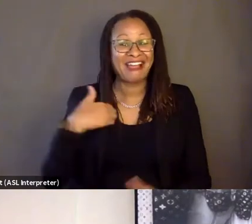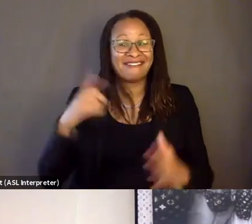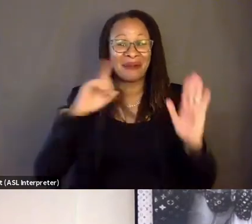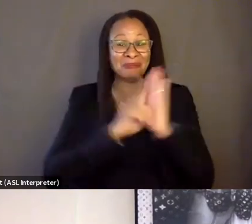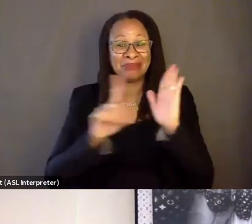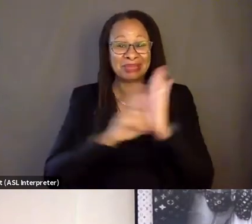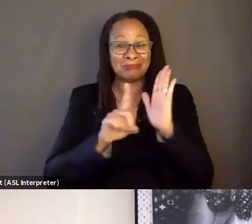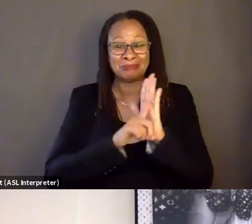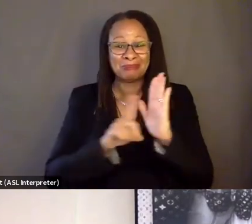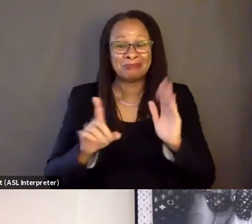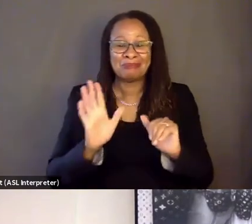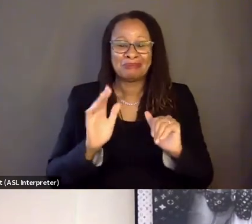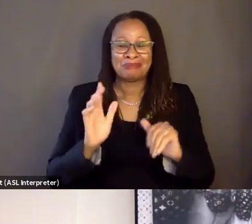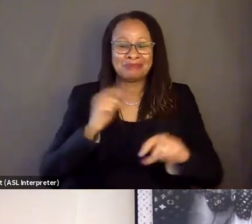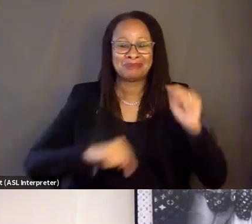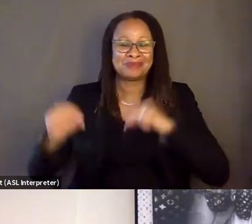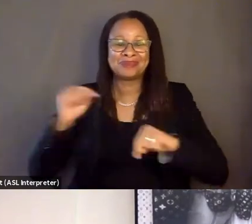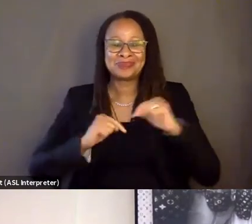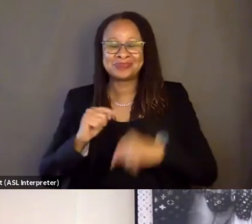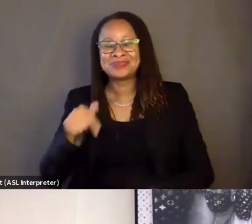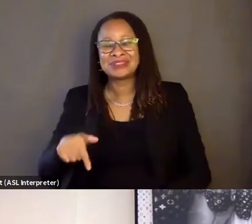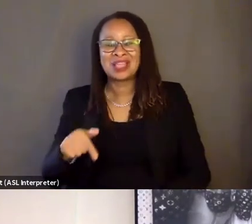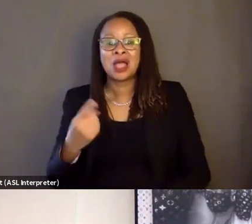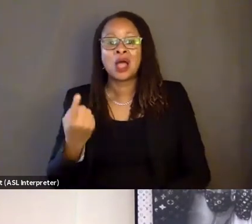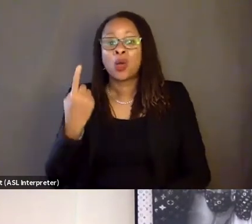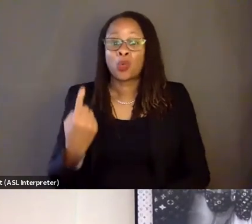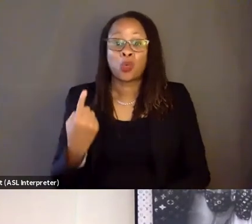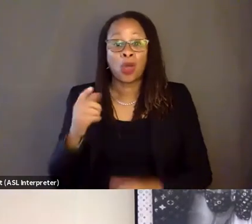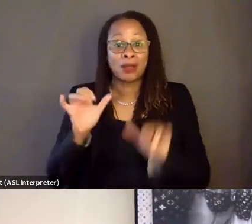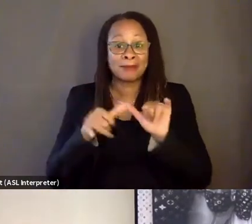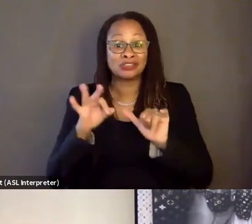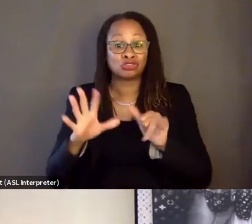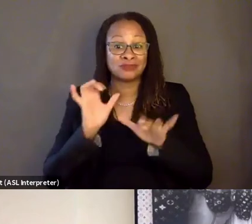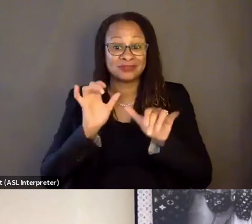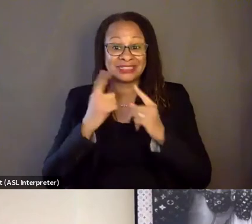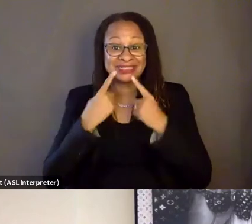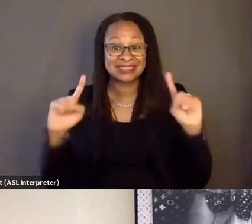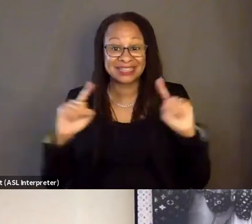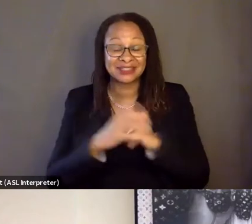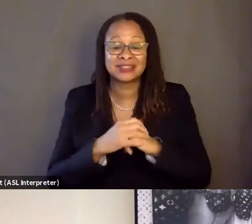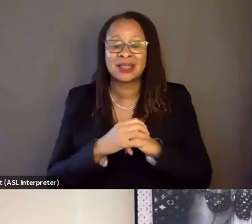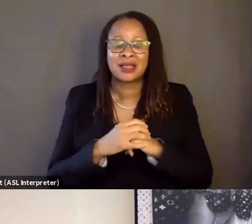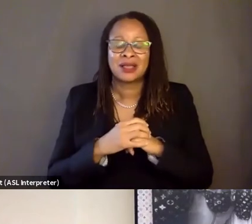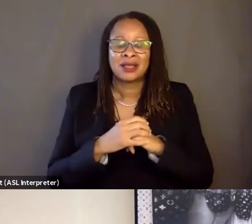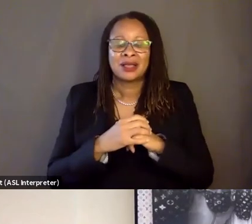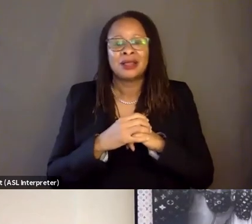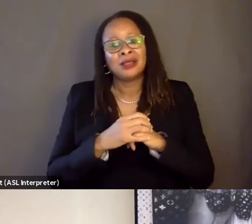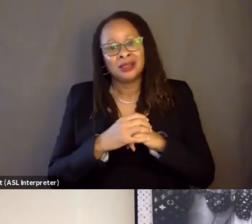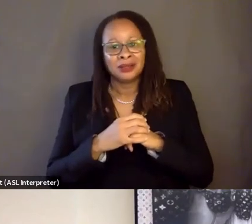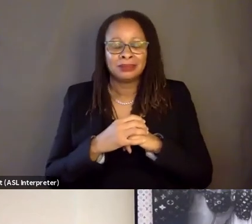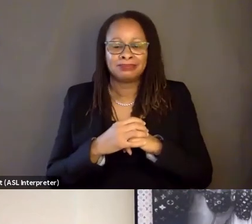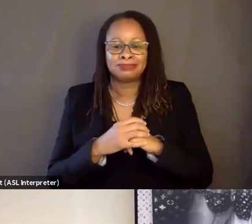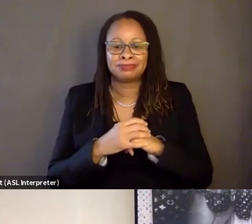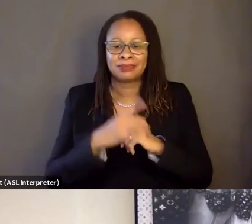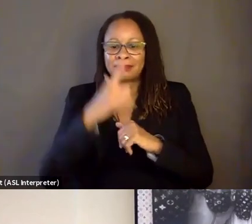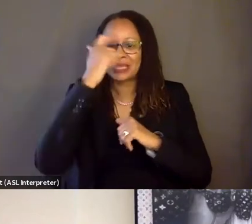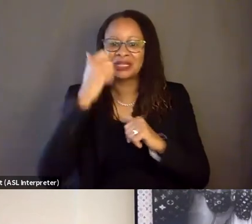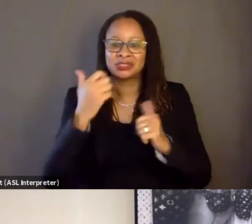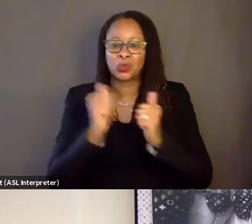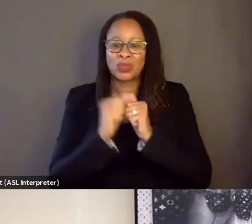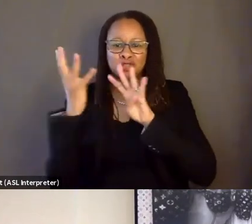Oh, backing up truck. What are the measures of success? I mean, you know, we don't, because we're with a streamer